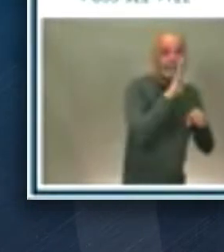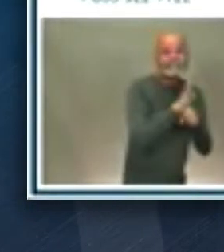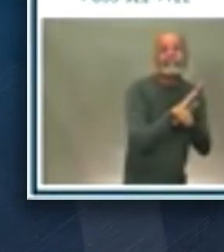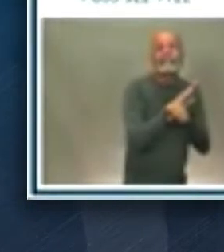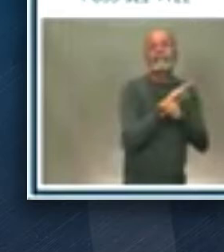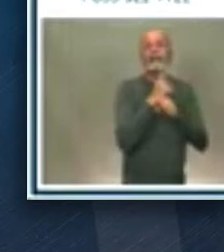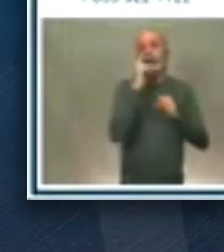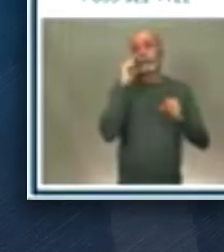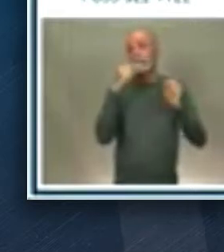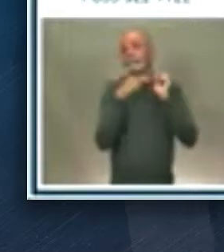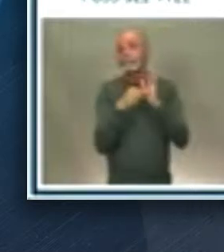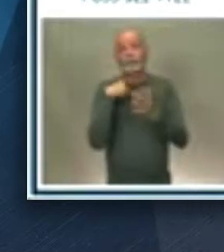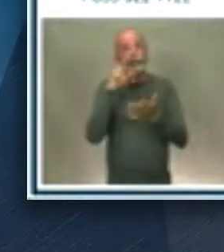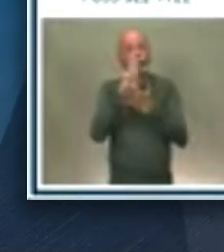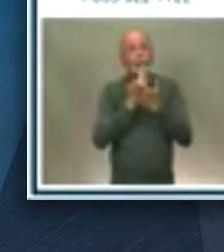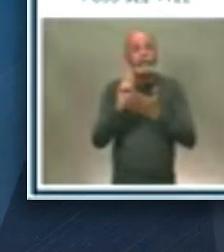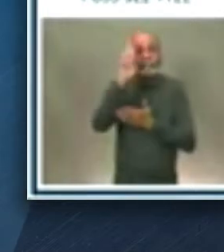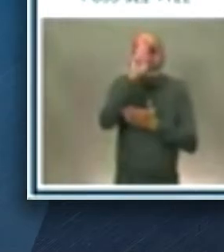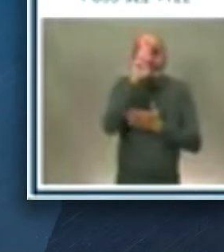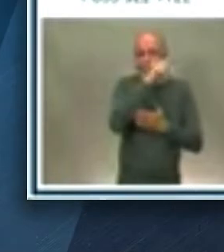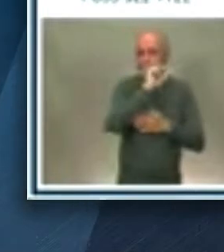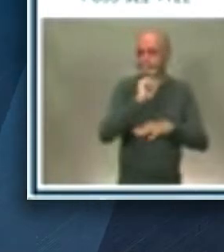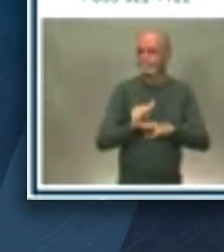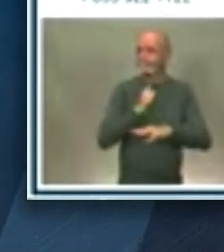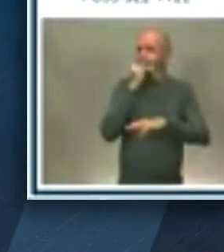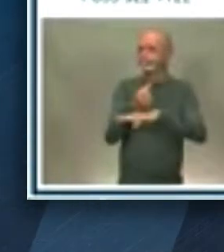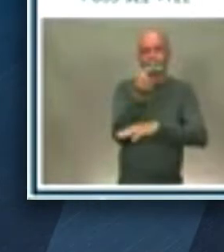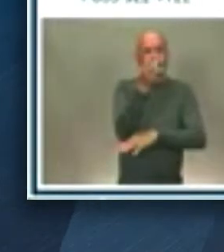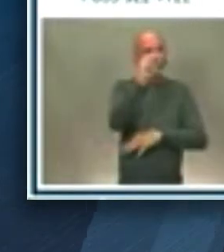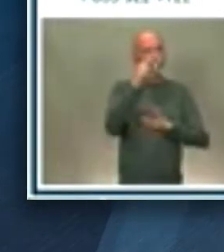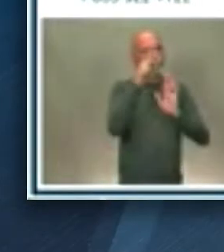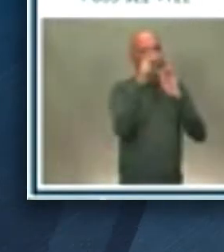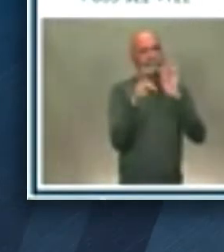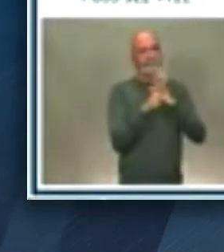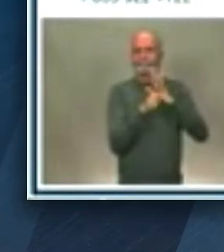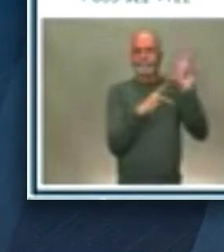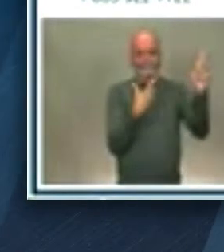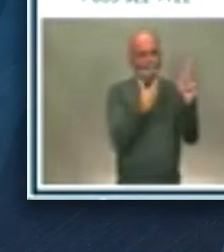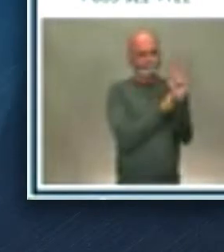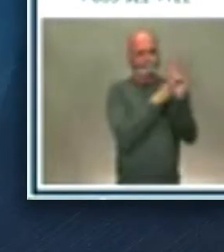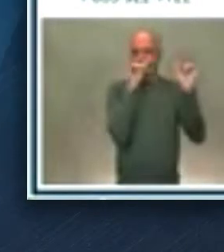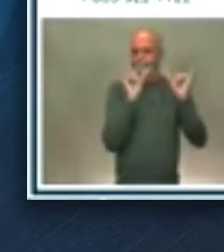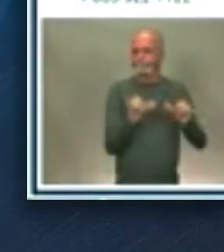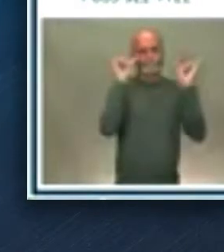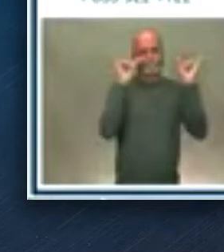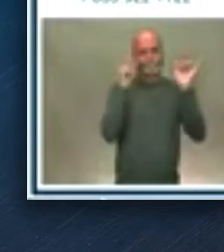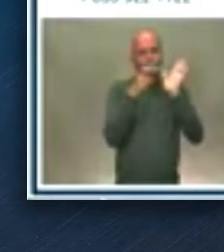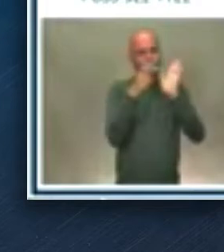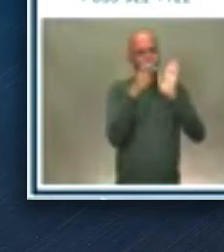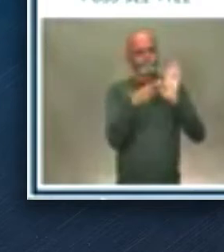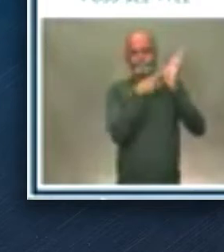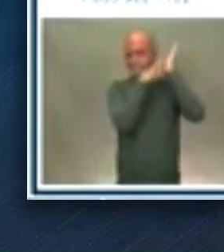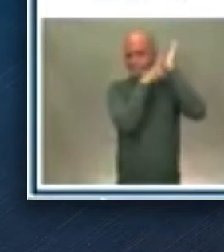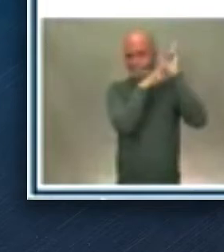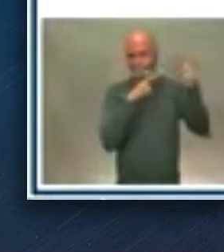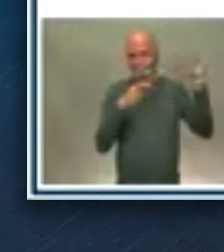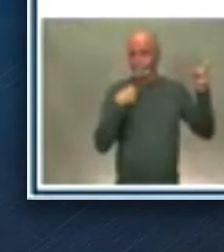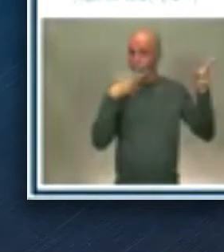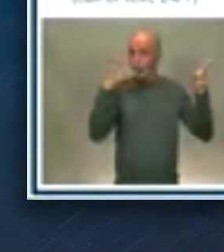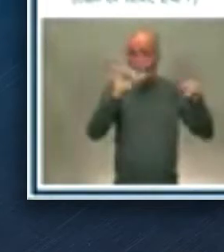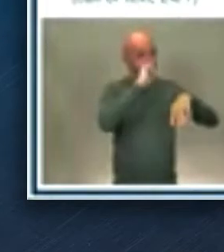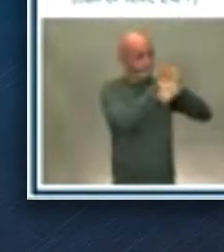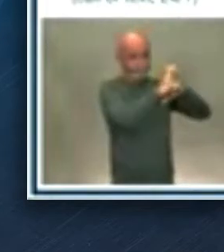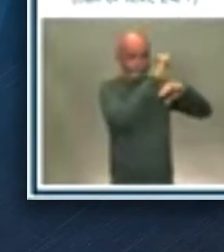their own vaccination policy. And if they choose, for reasons of whether it's workplace safety or